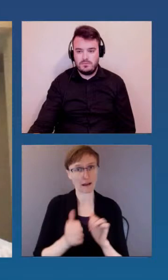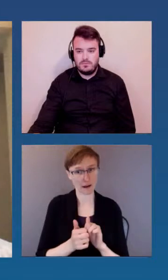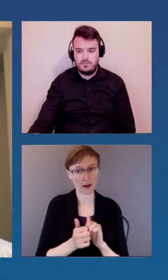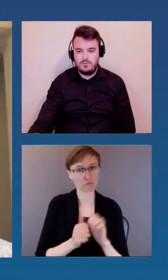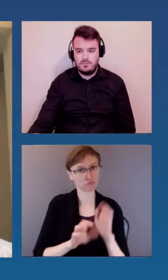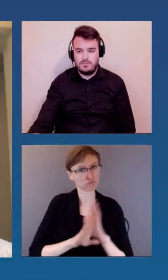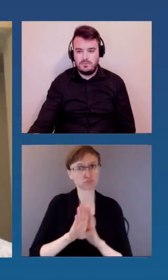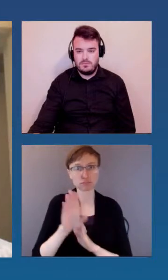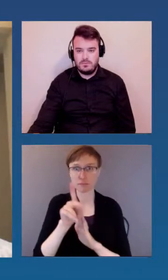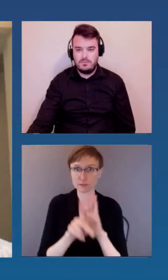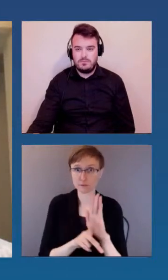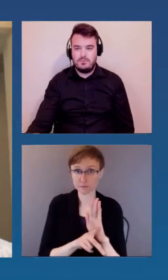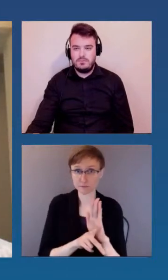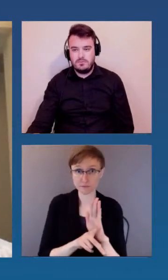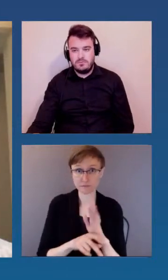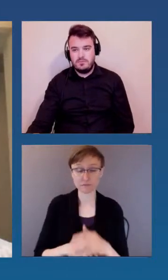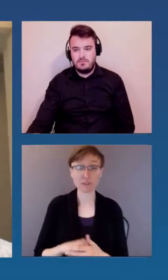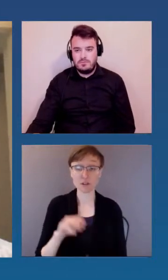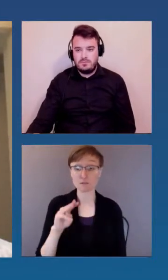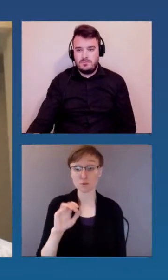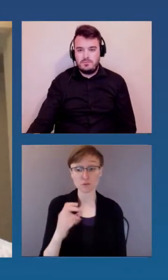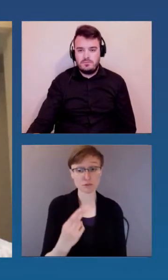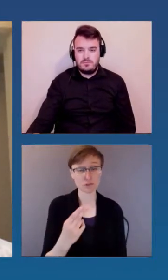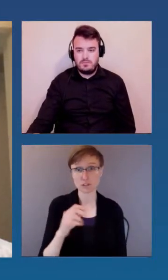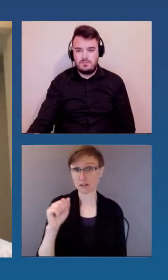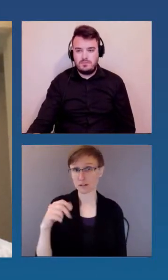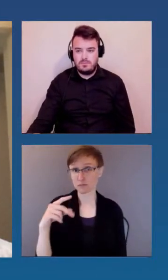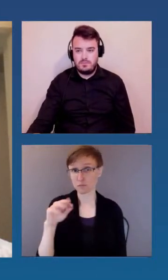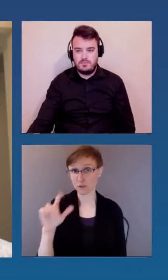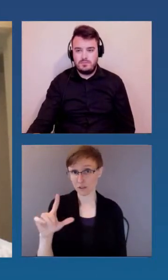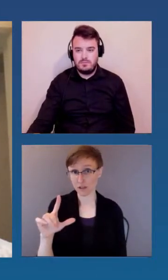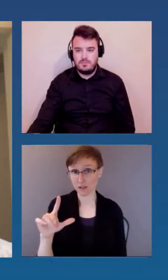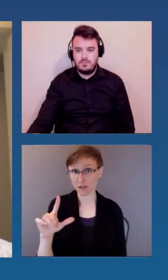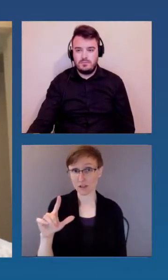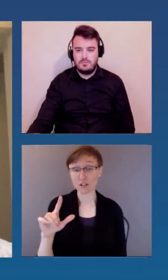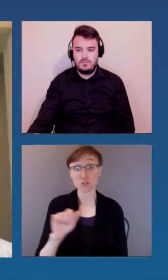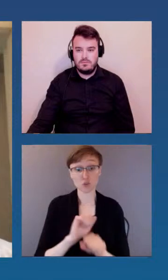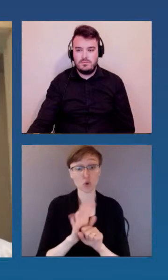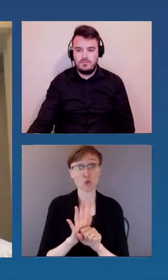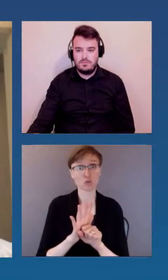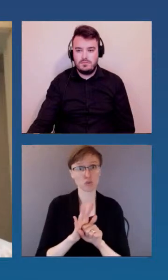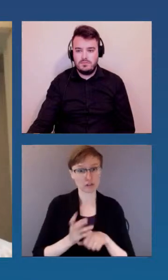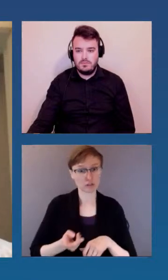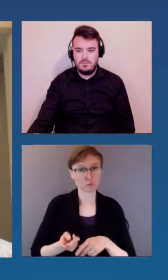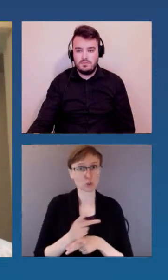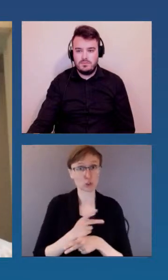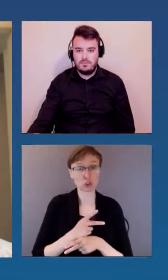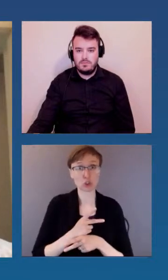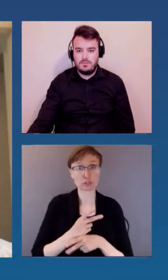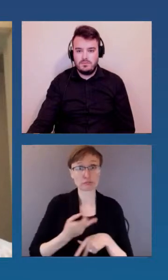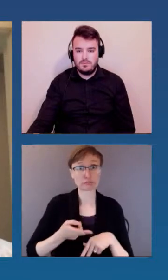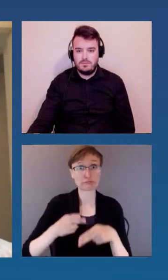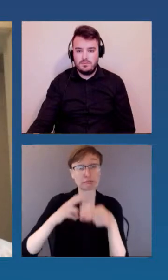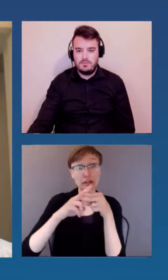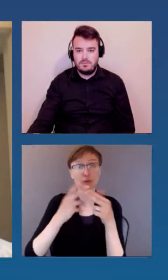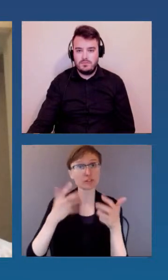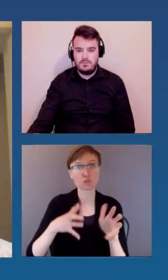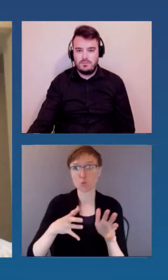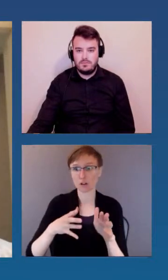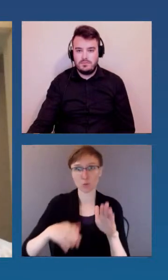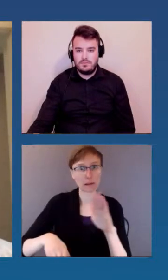guys could all just give a brief statement on students returning to residences and dorms. I'm just wondering what the sort of thought process